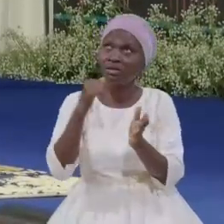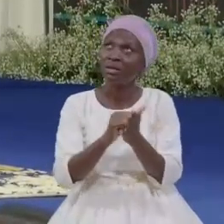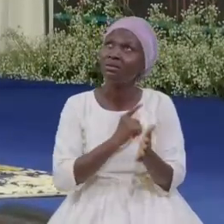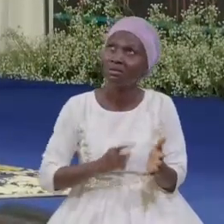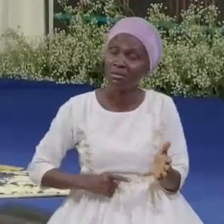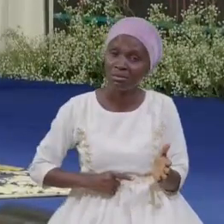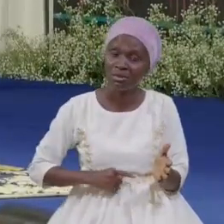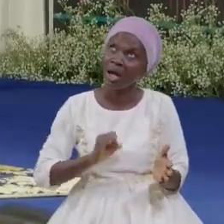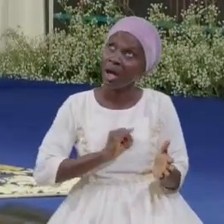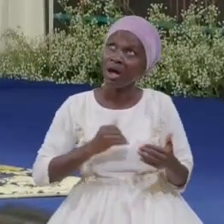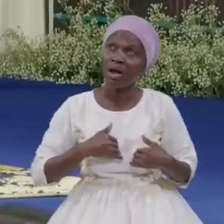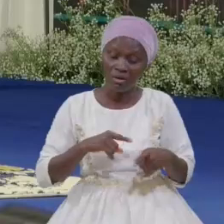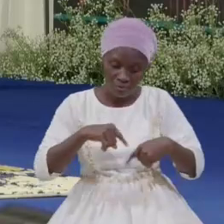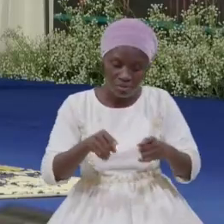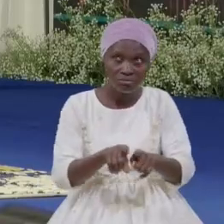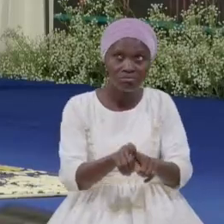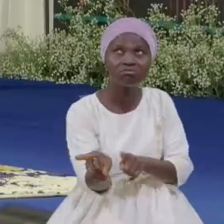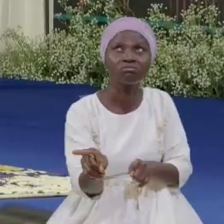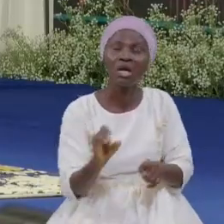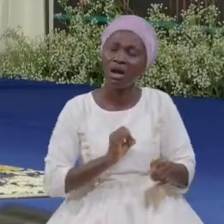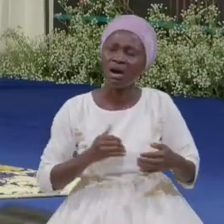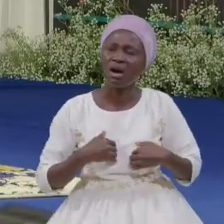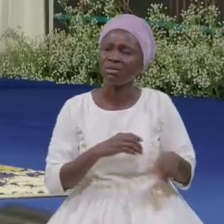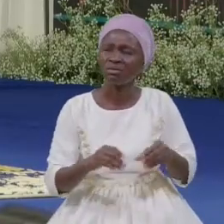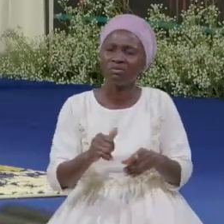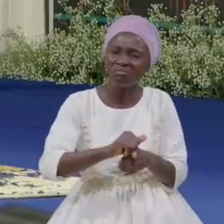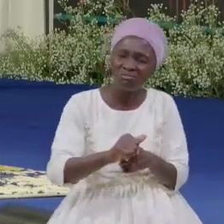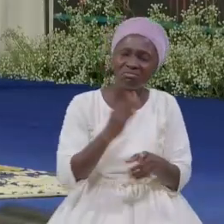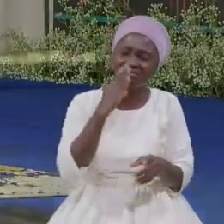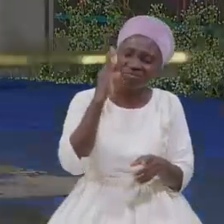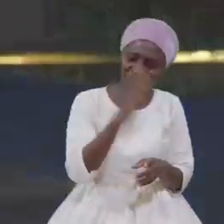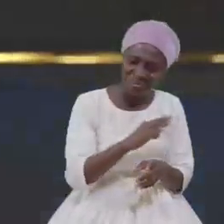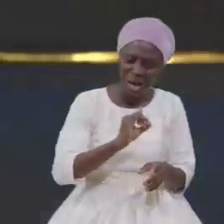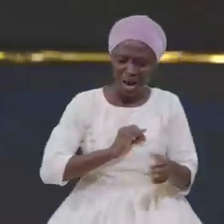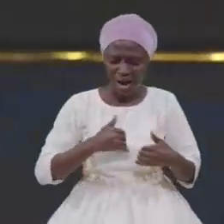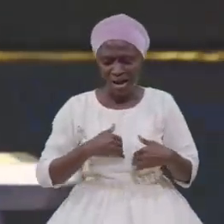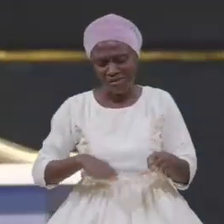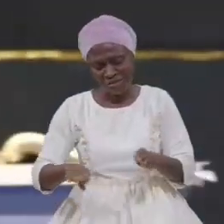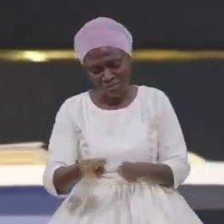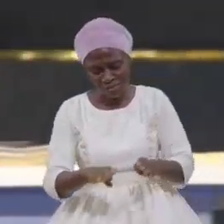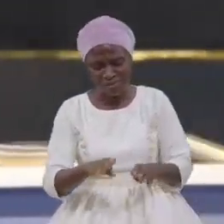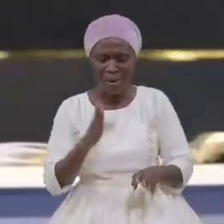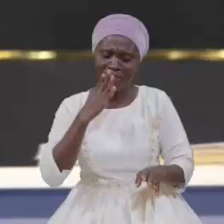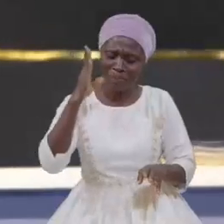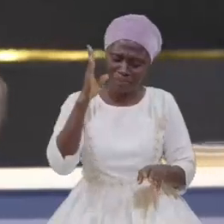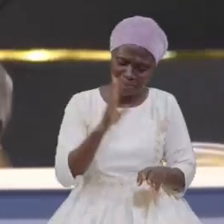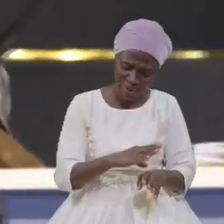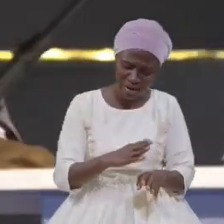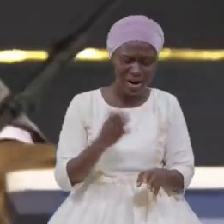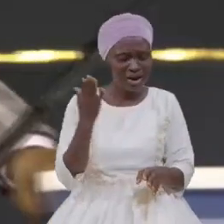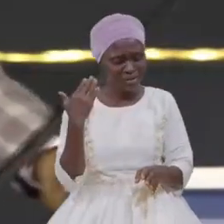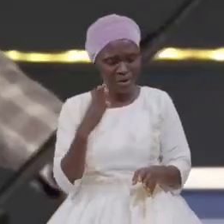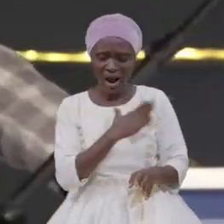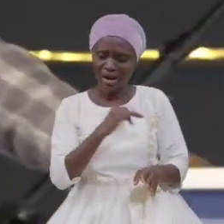astray. I've done evil. I've acted bad. And I've